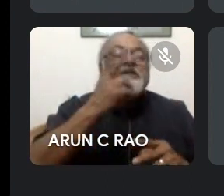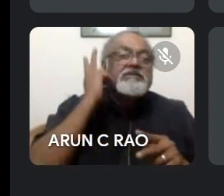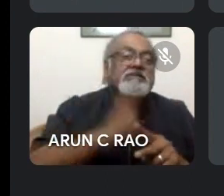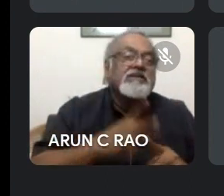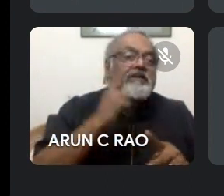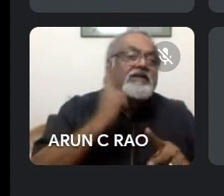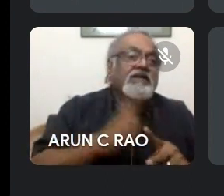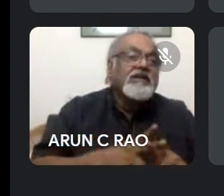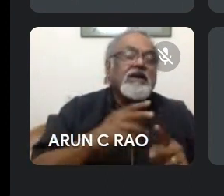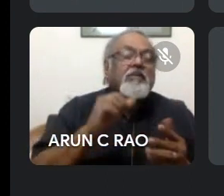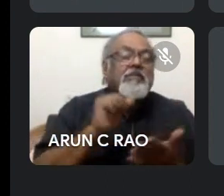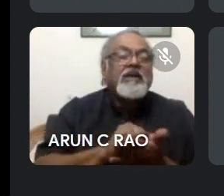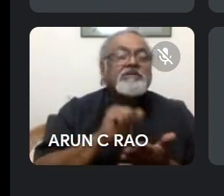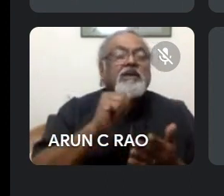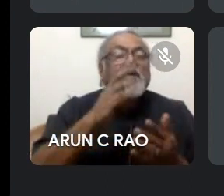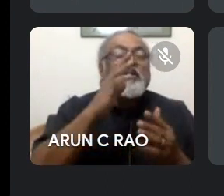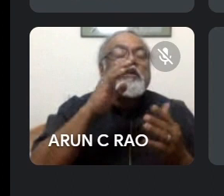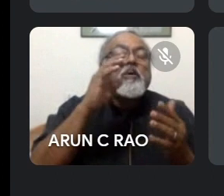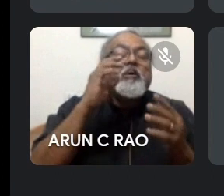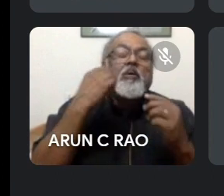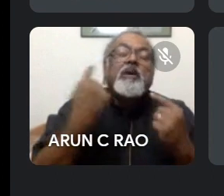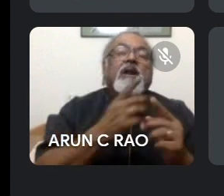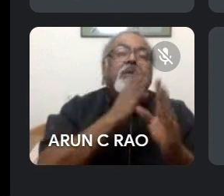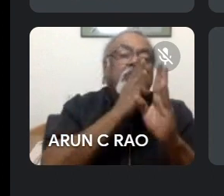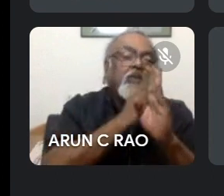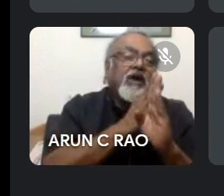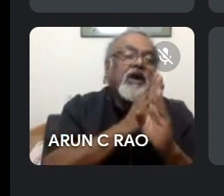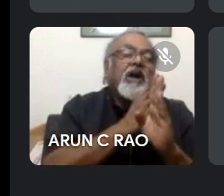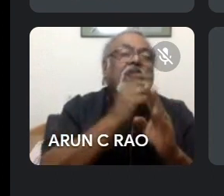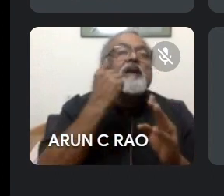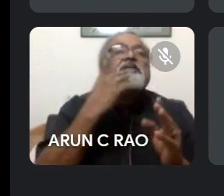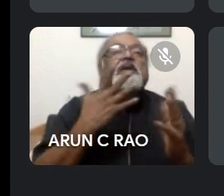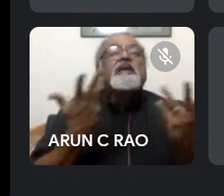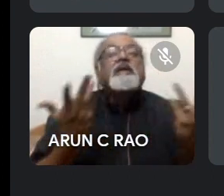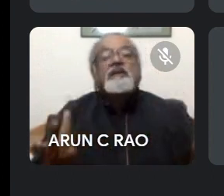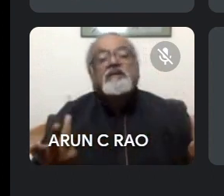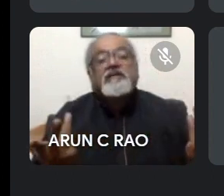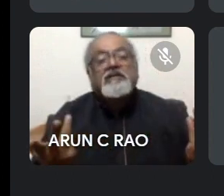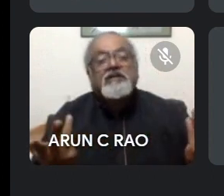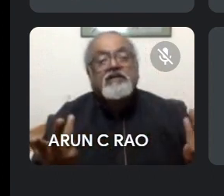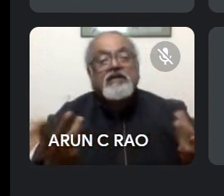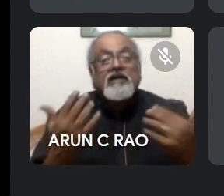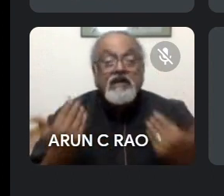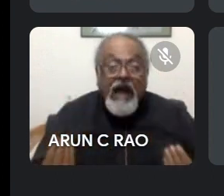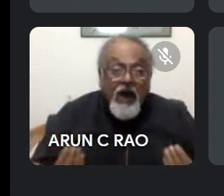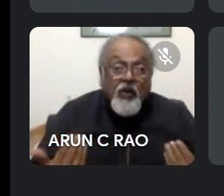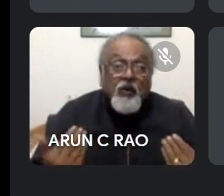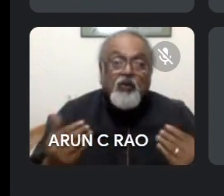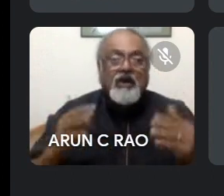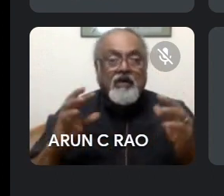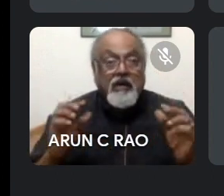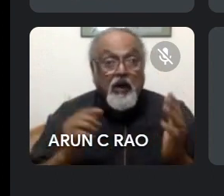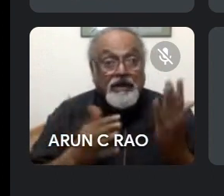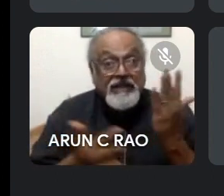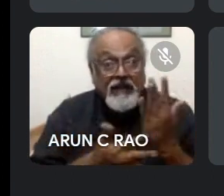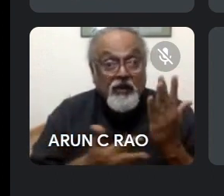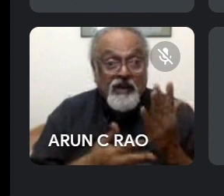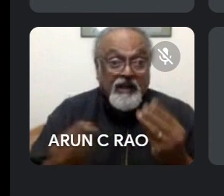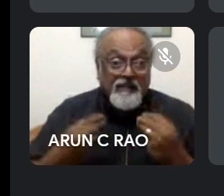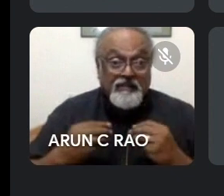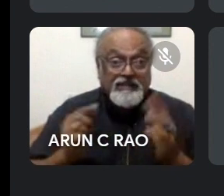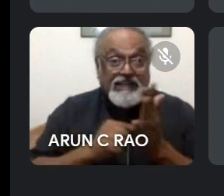only medium I can understand. Well, you don't have to do that way. You can explore, you can gain that experience,